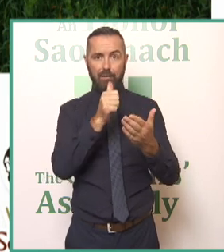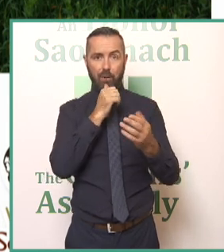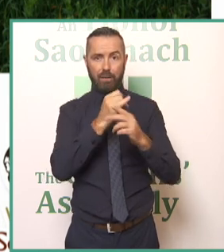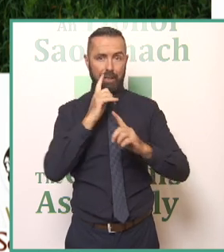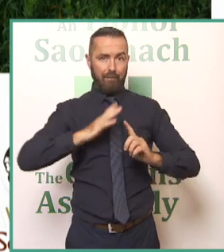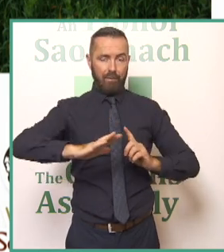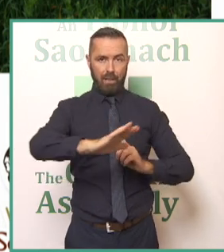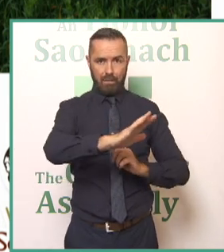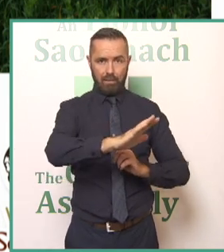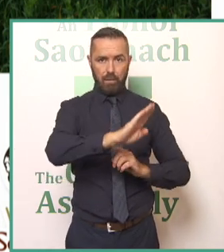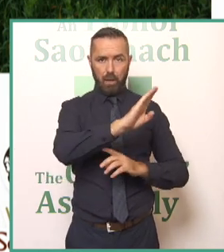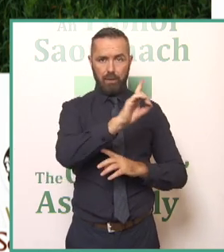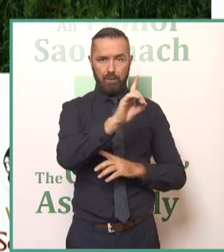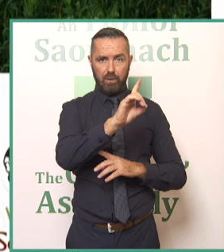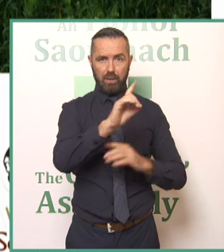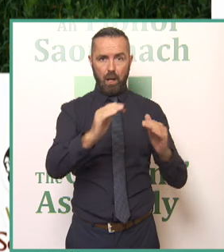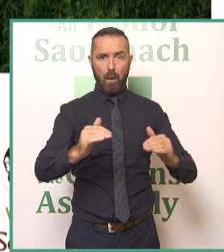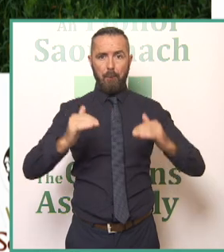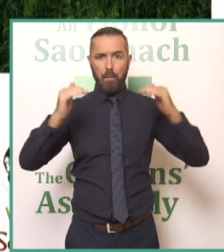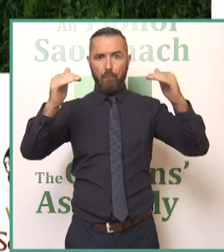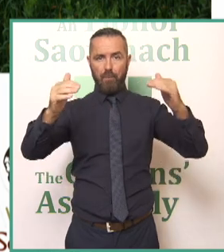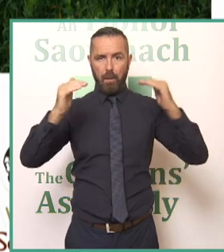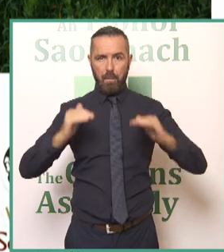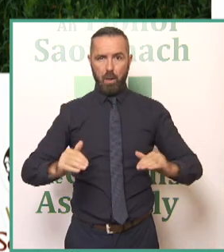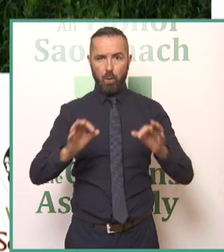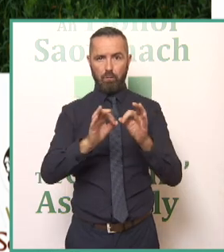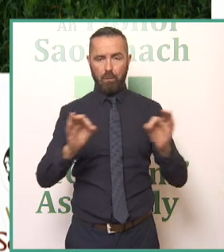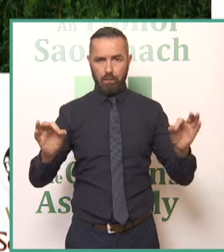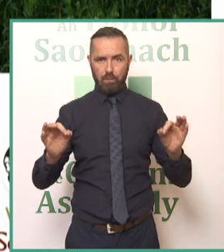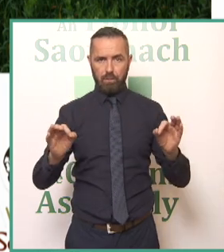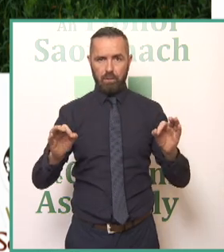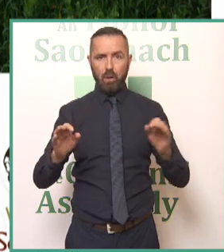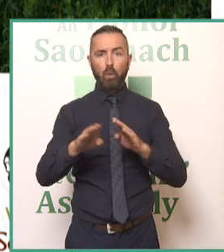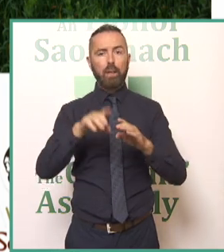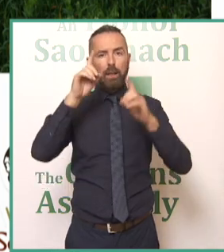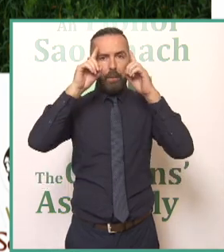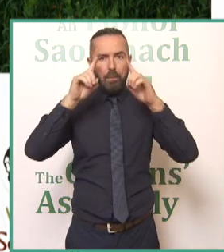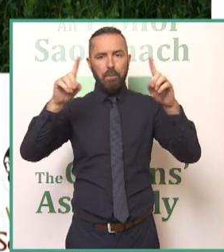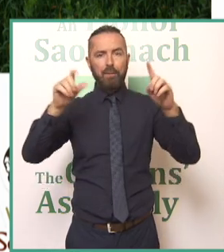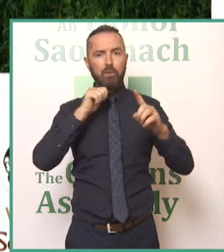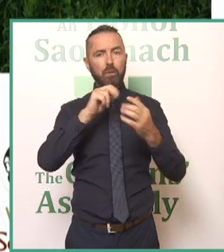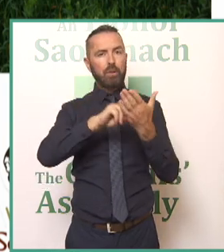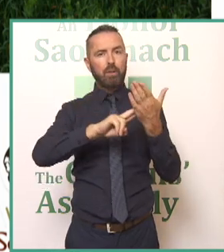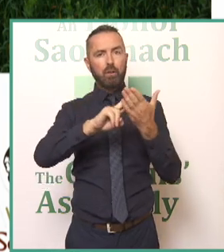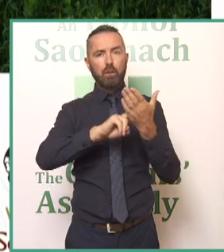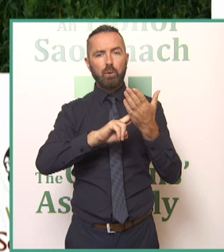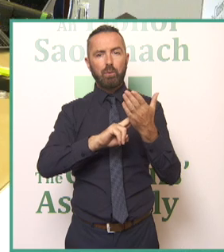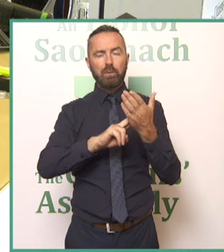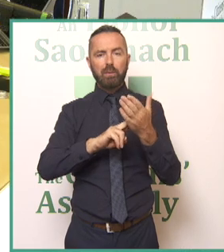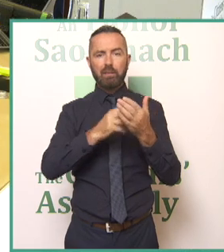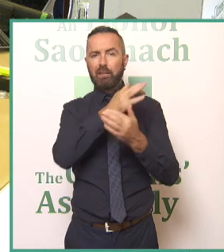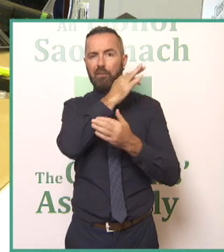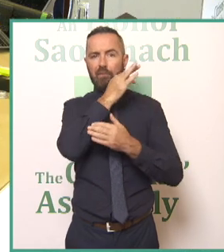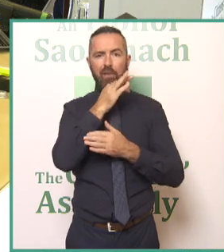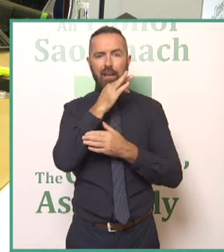biodiversity both above and below the ground. So on the beef side, we're not using synthetic fertilizers.